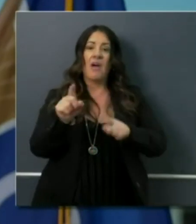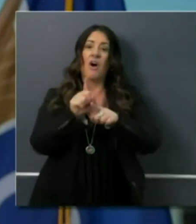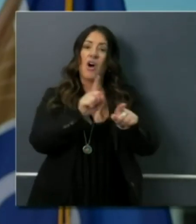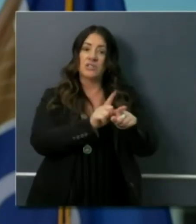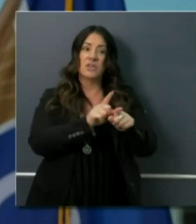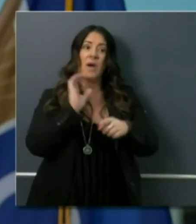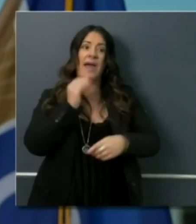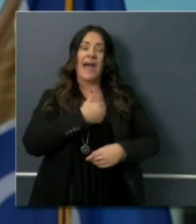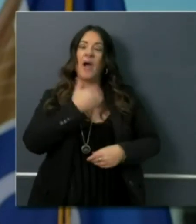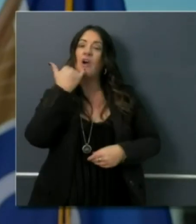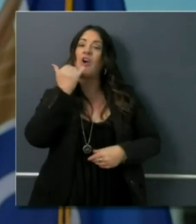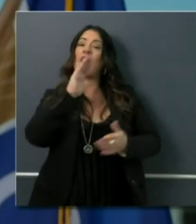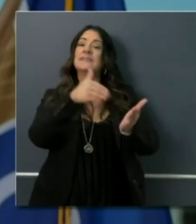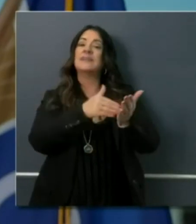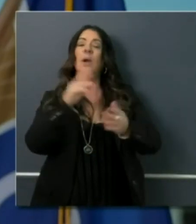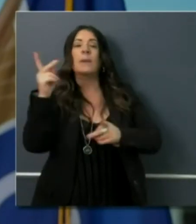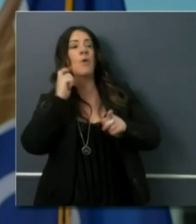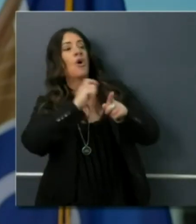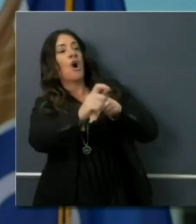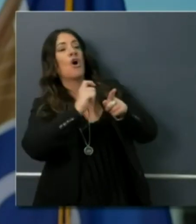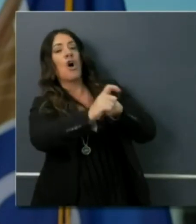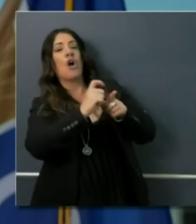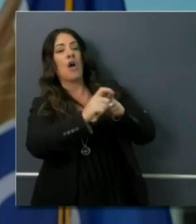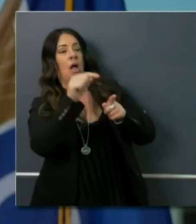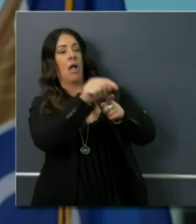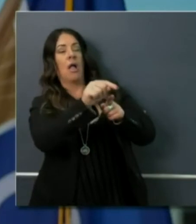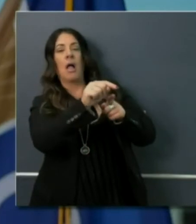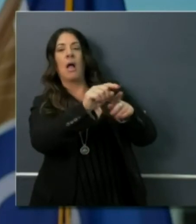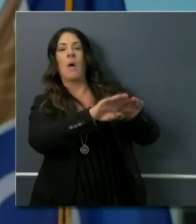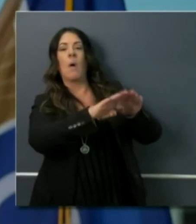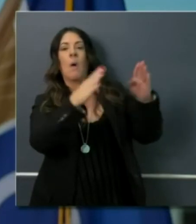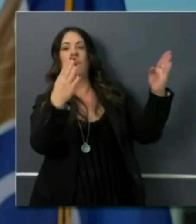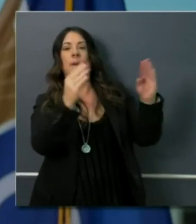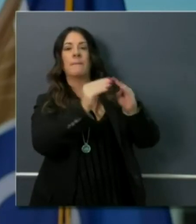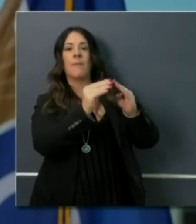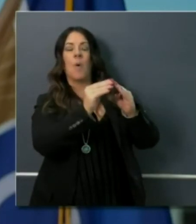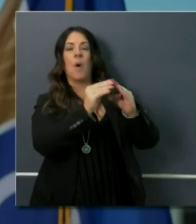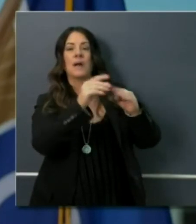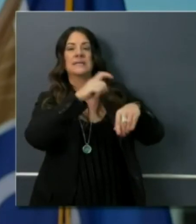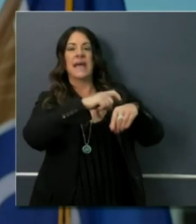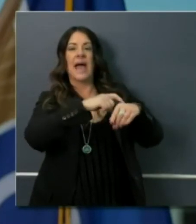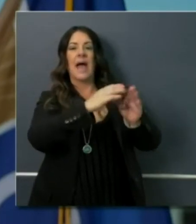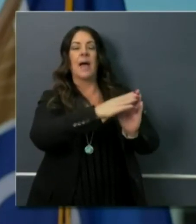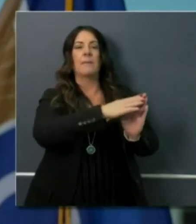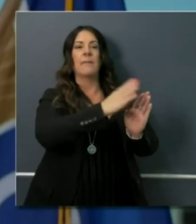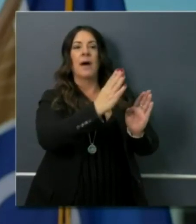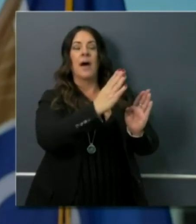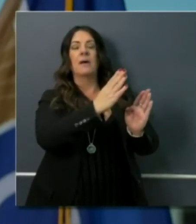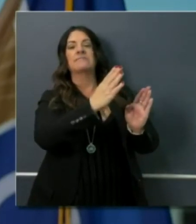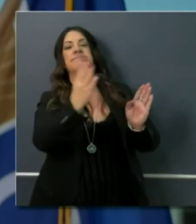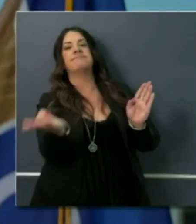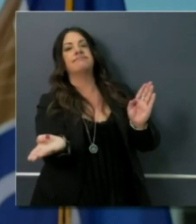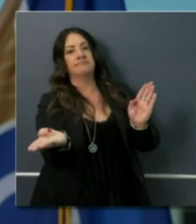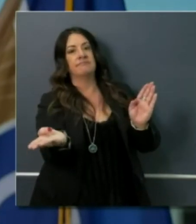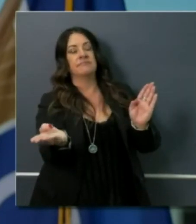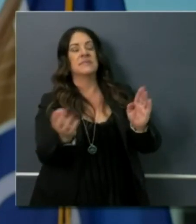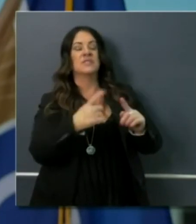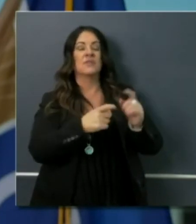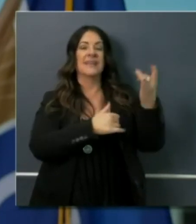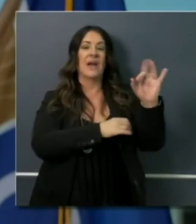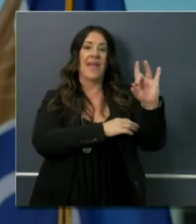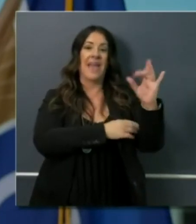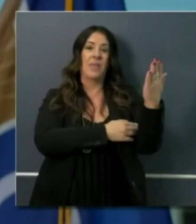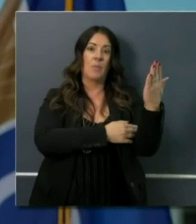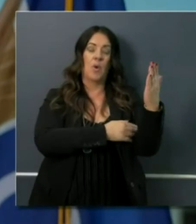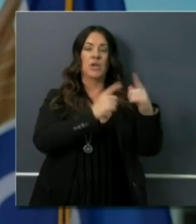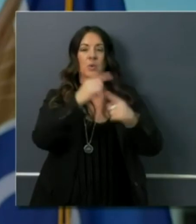call center. Since 2013, our call center at EDD has gone from 8 a.m. to just